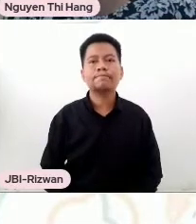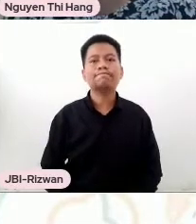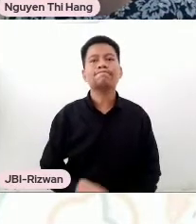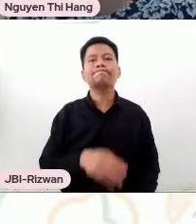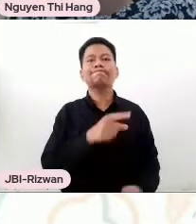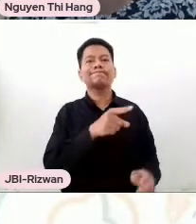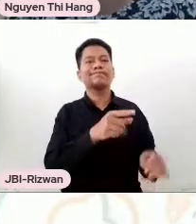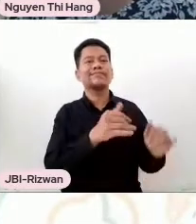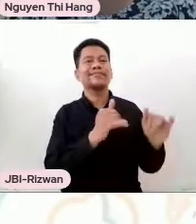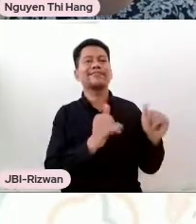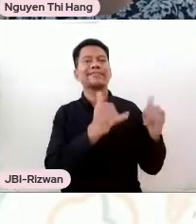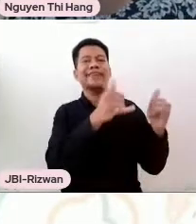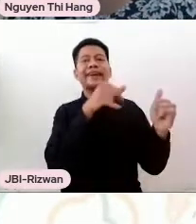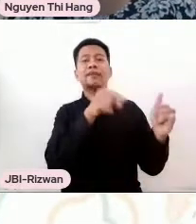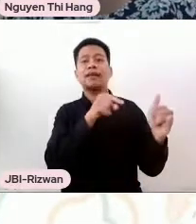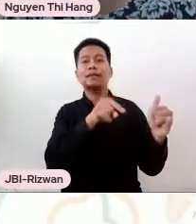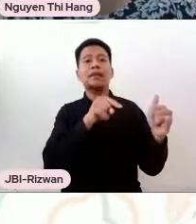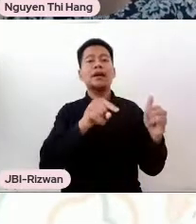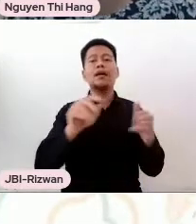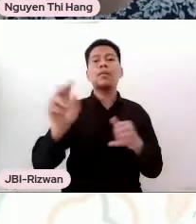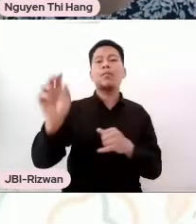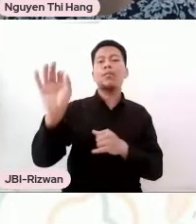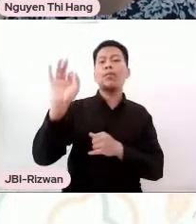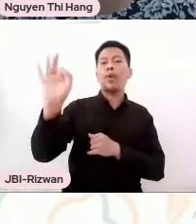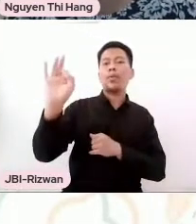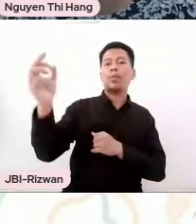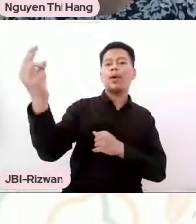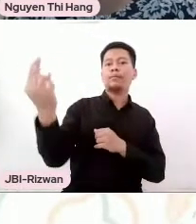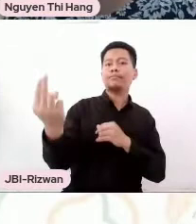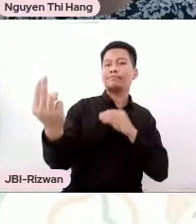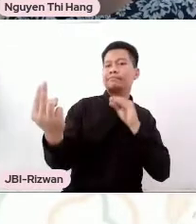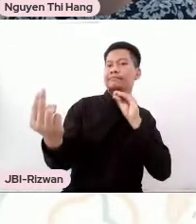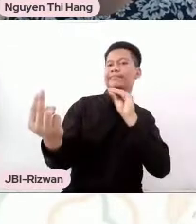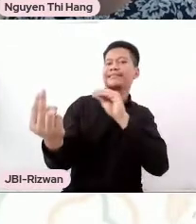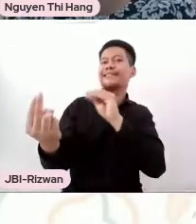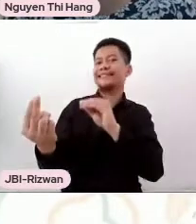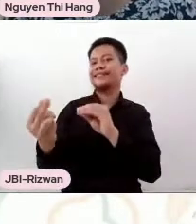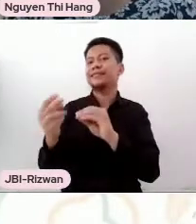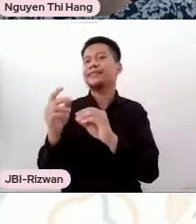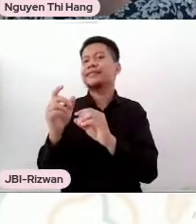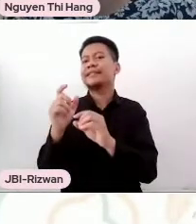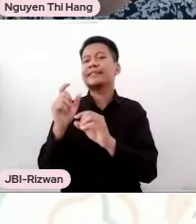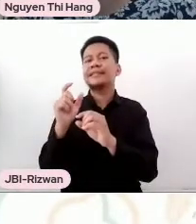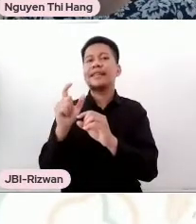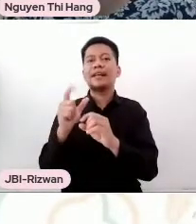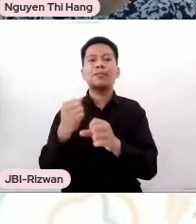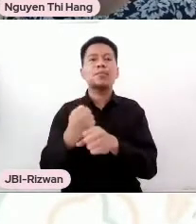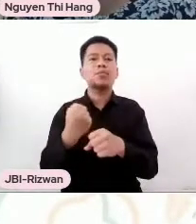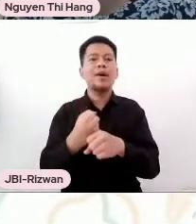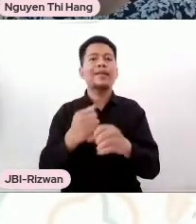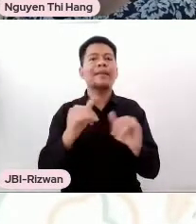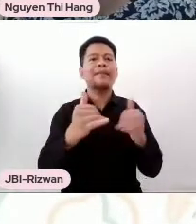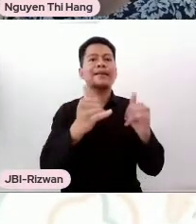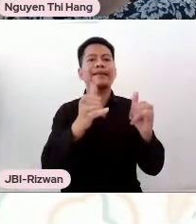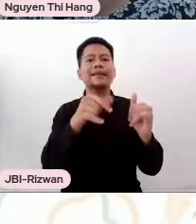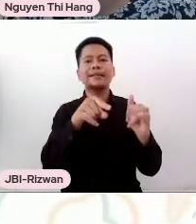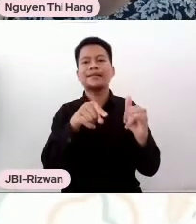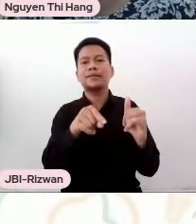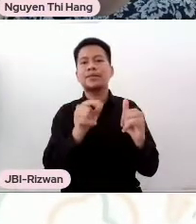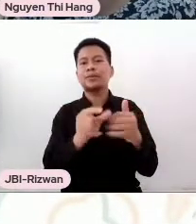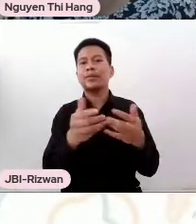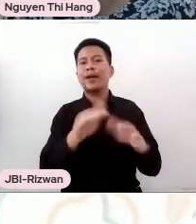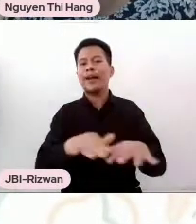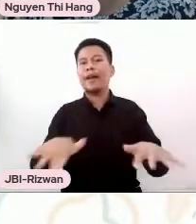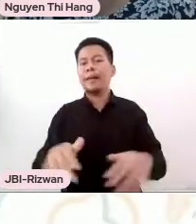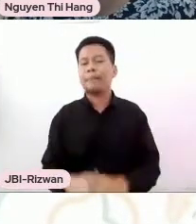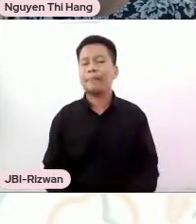how they can play with these toys at home for each child. Oh, interesting.